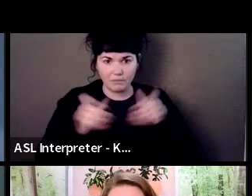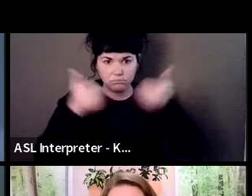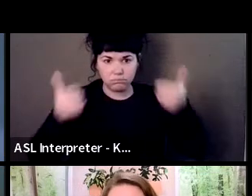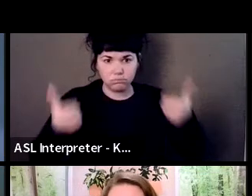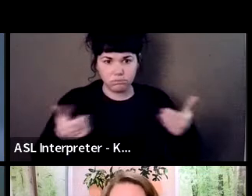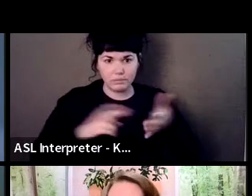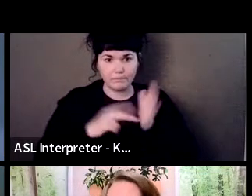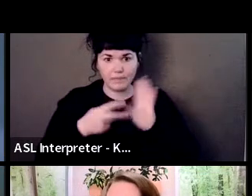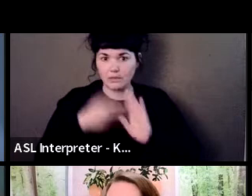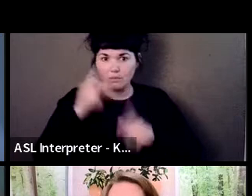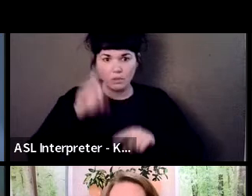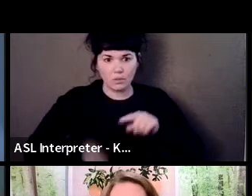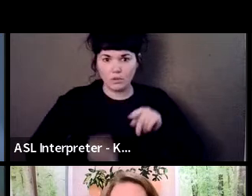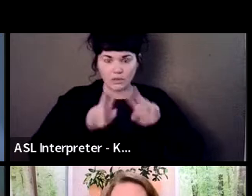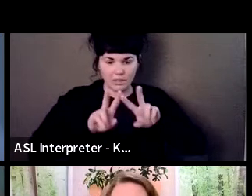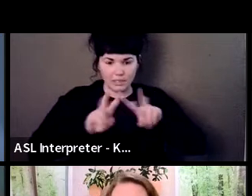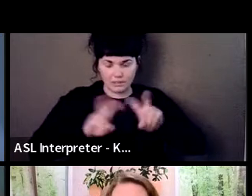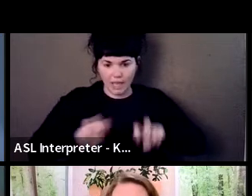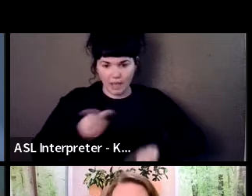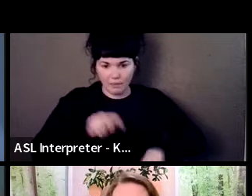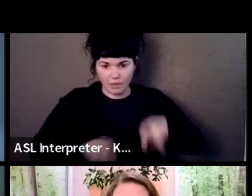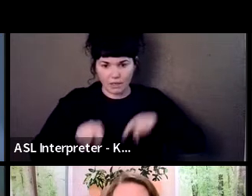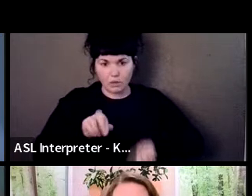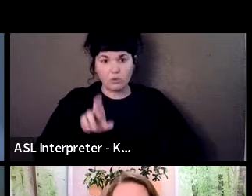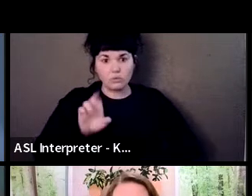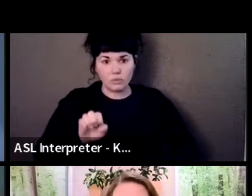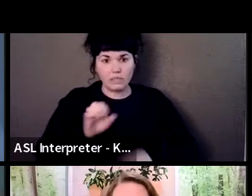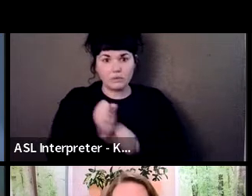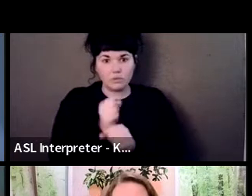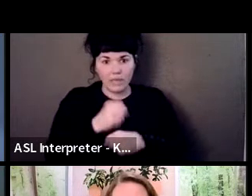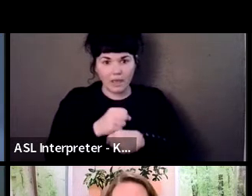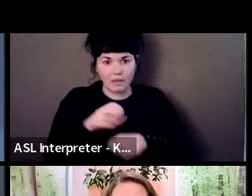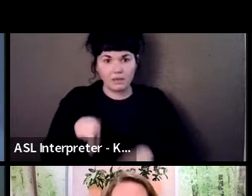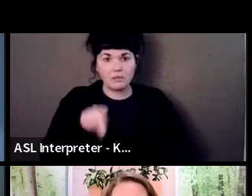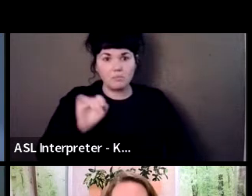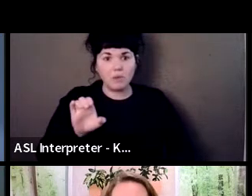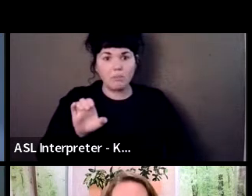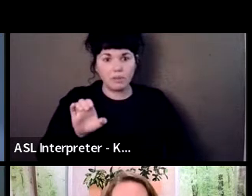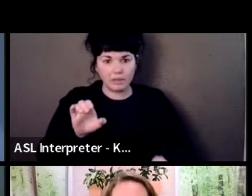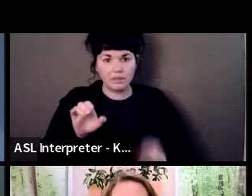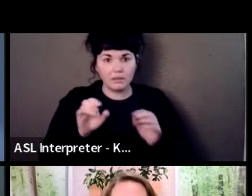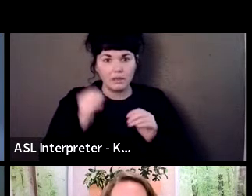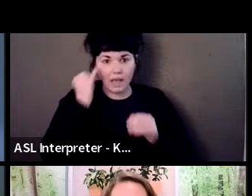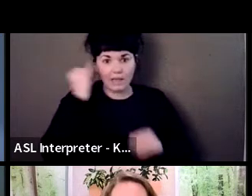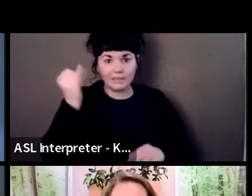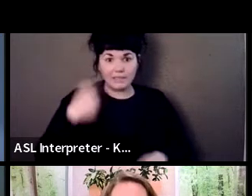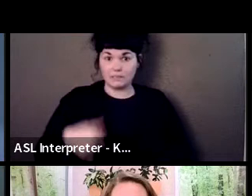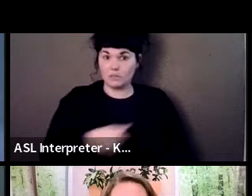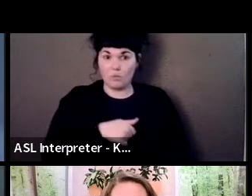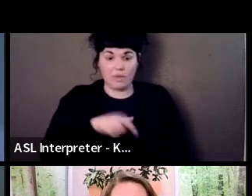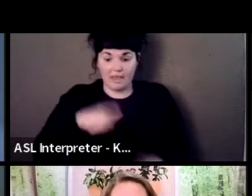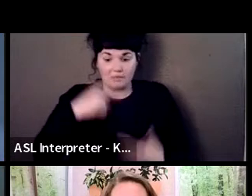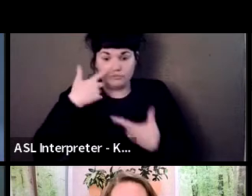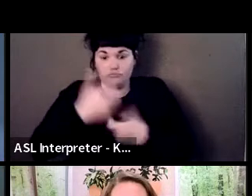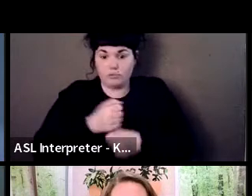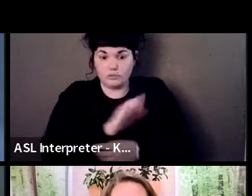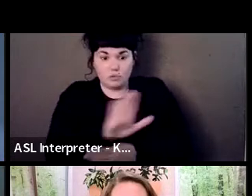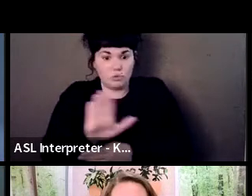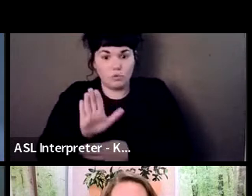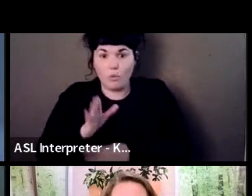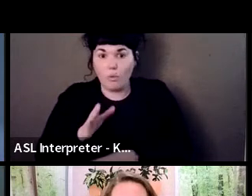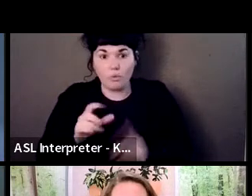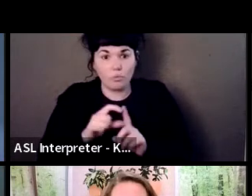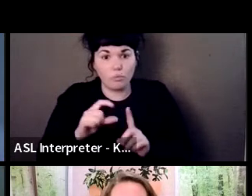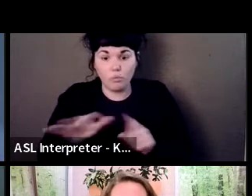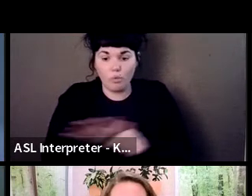to examine, recreate public ideas. So we just had to go on your word the whole time that you were looking at stuff